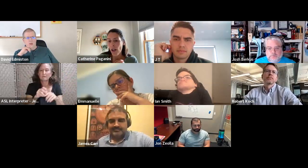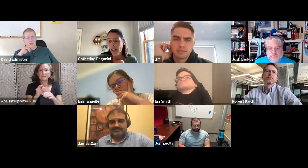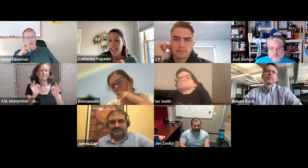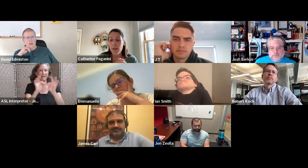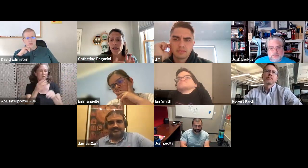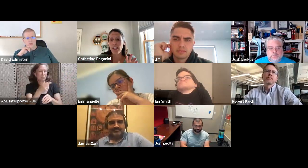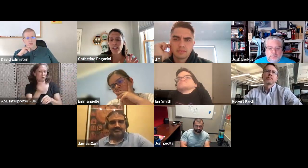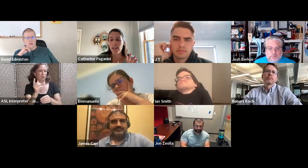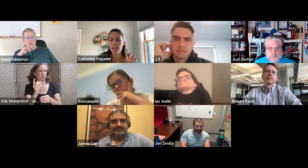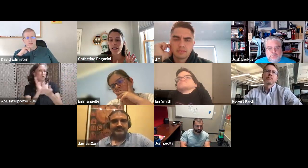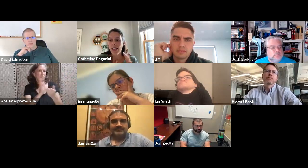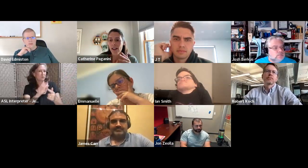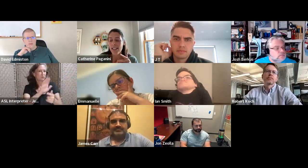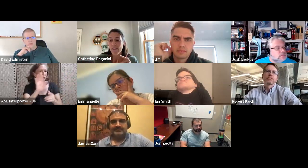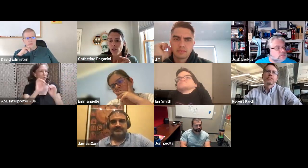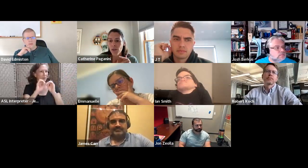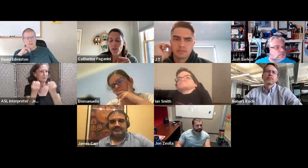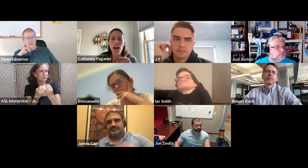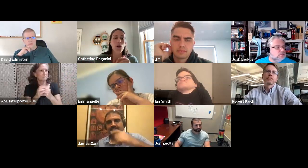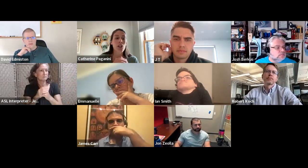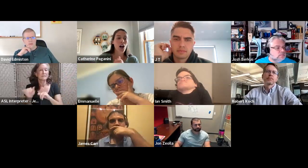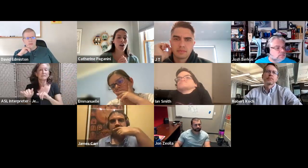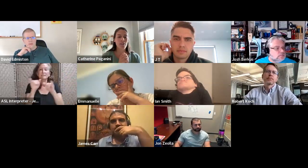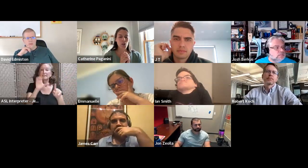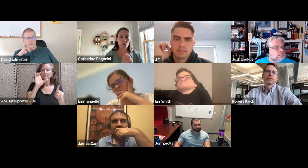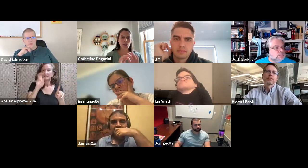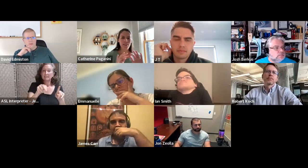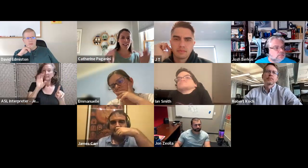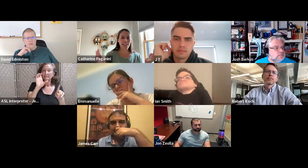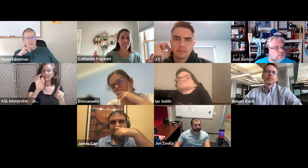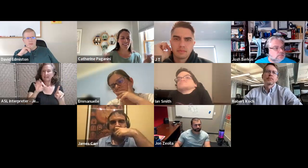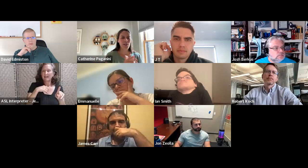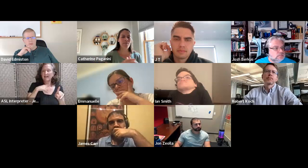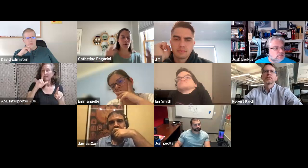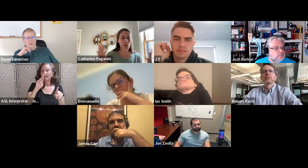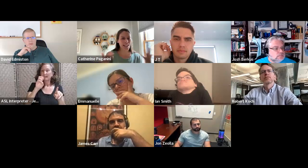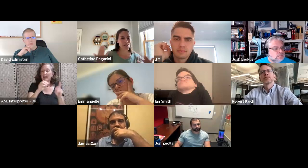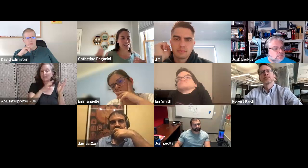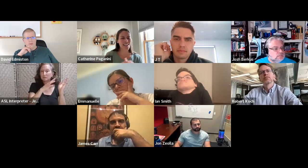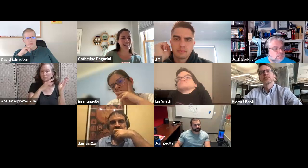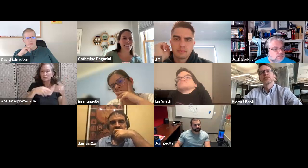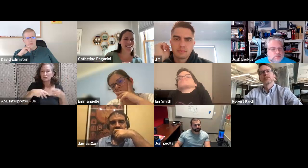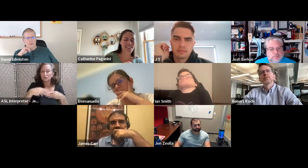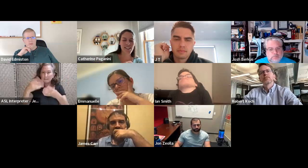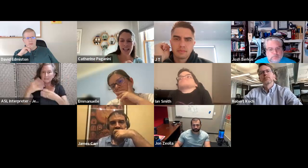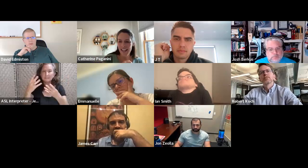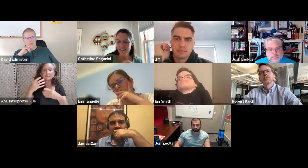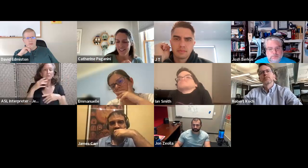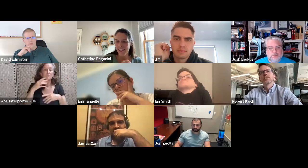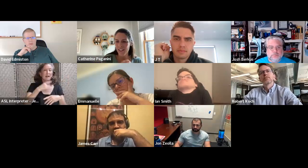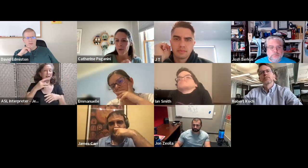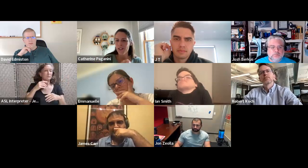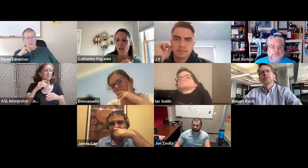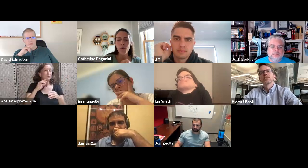same thing, the CNCF has live streams. I would love at some point to have like a we have to organize with that we